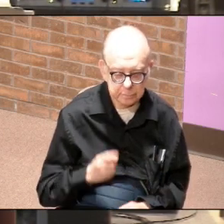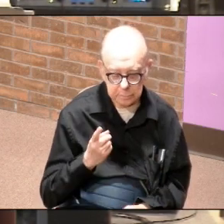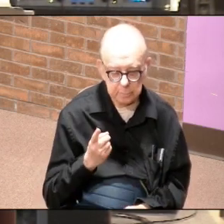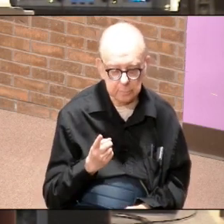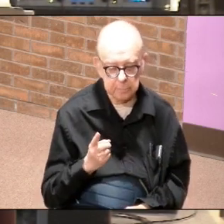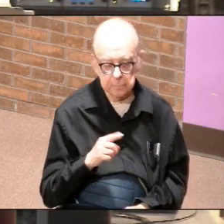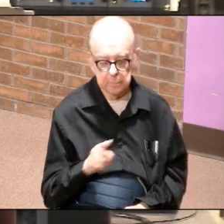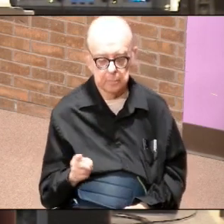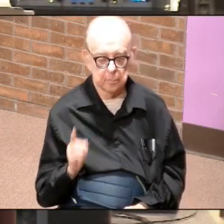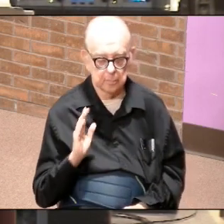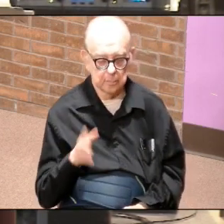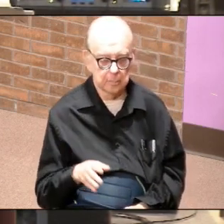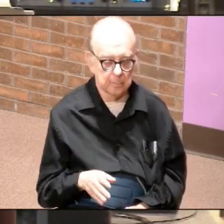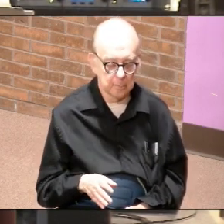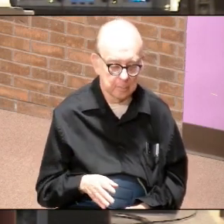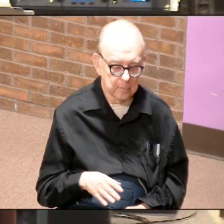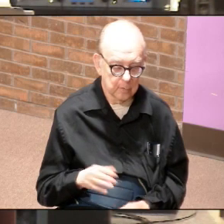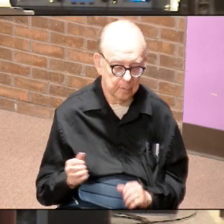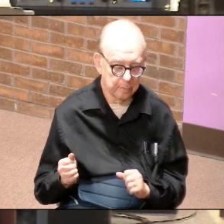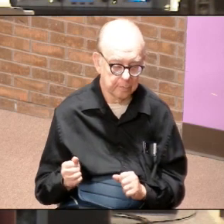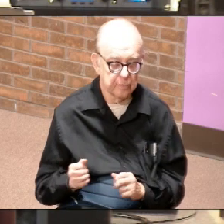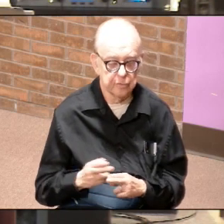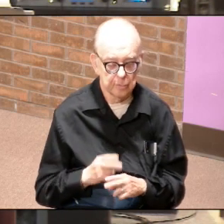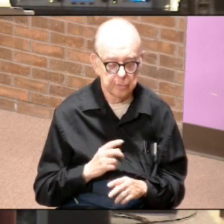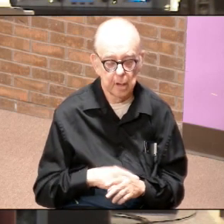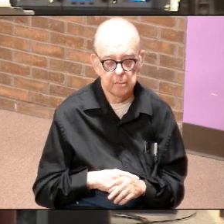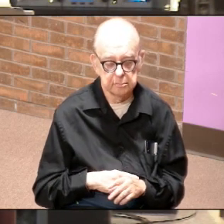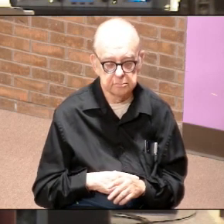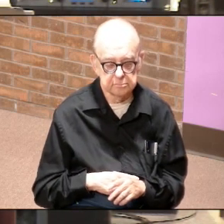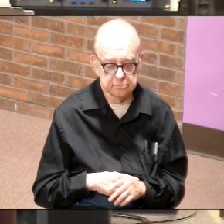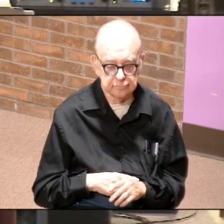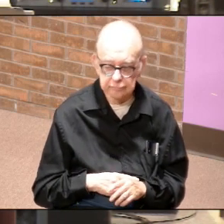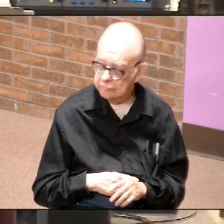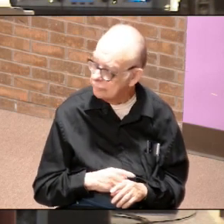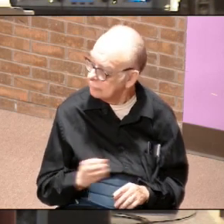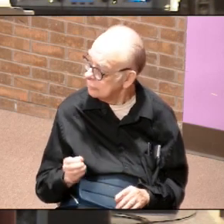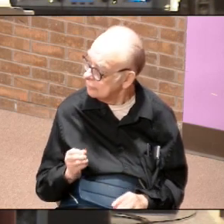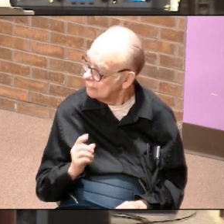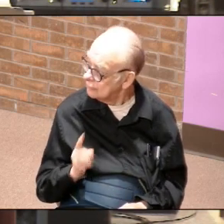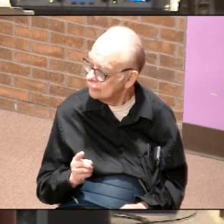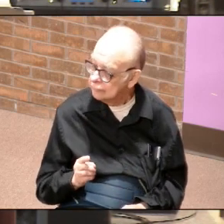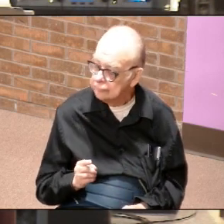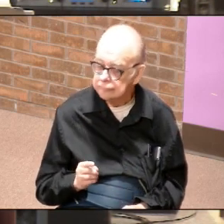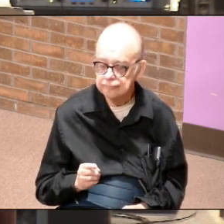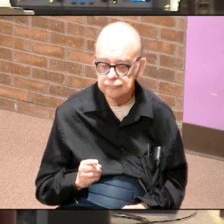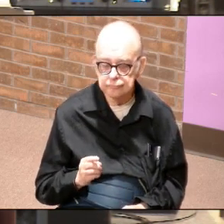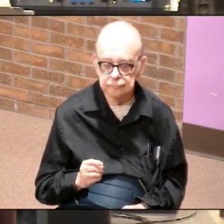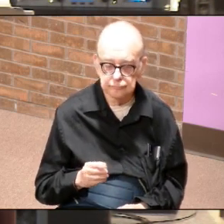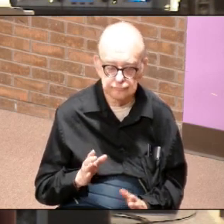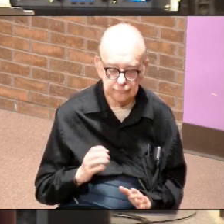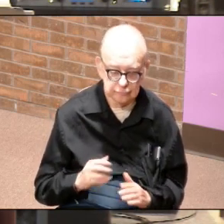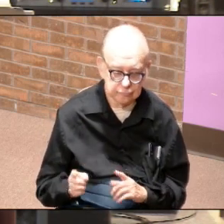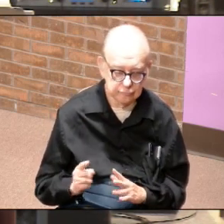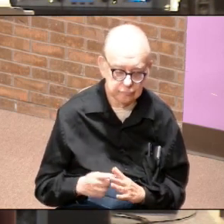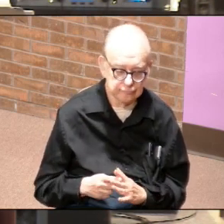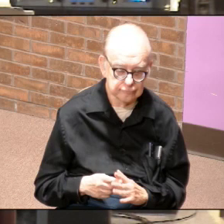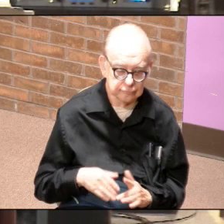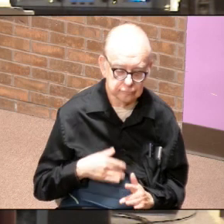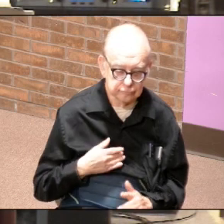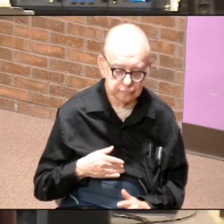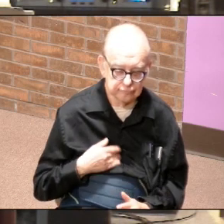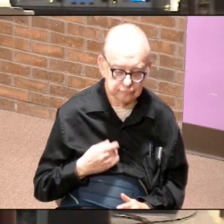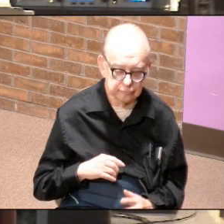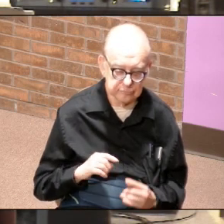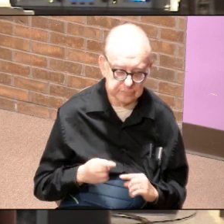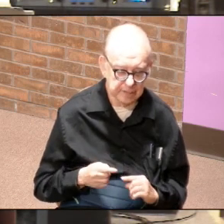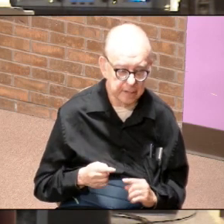realizing that one of them is going to be leaving soon. And the other one is already beginning to feel the hurt and